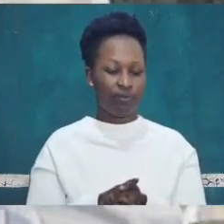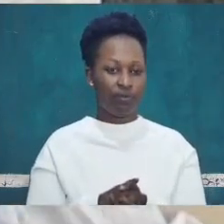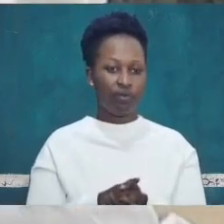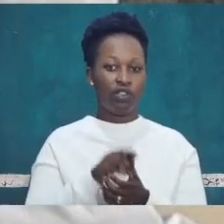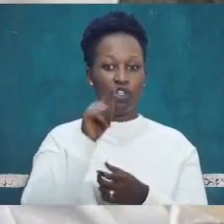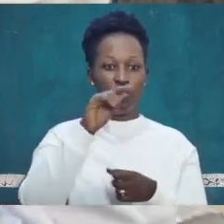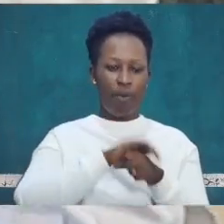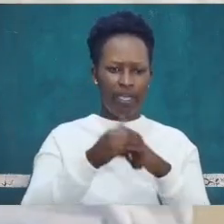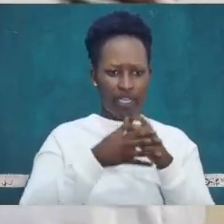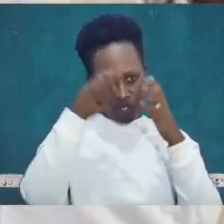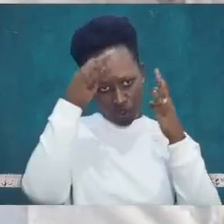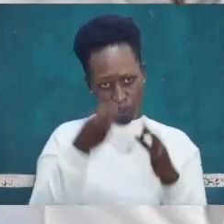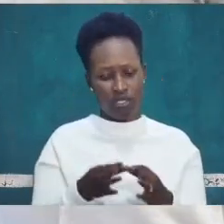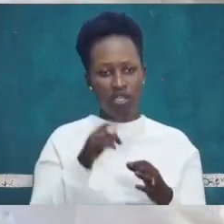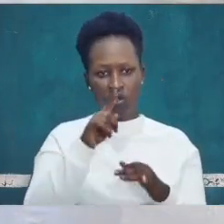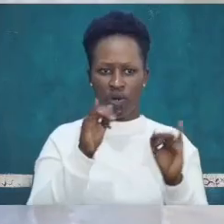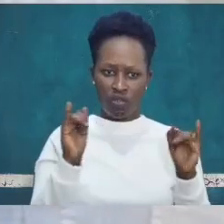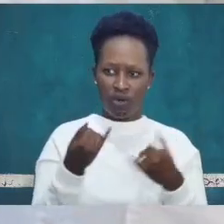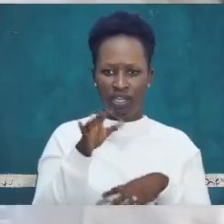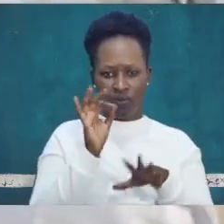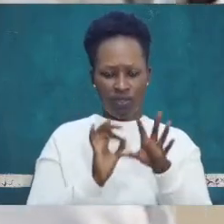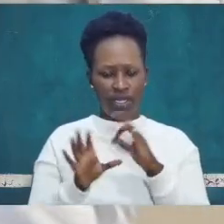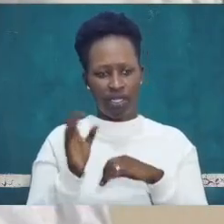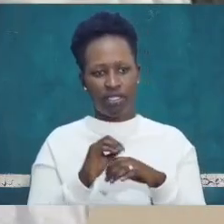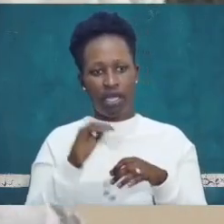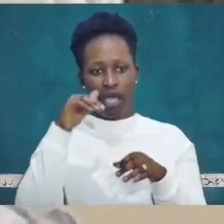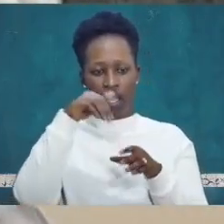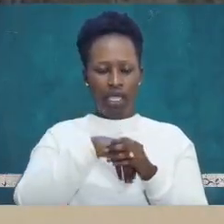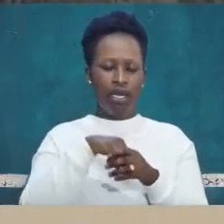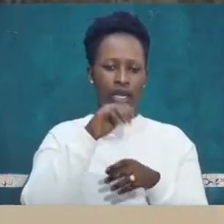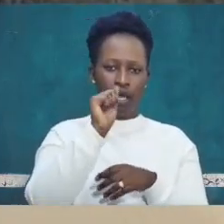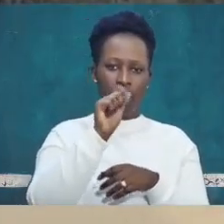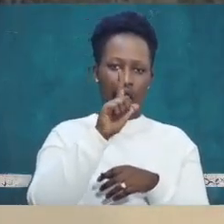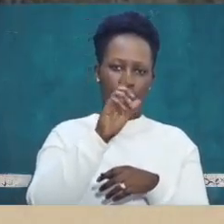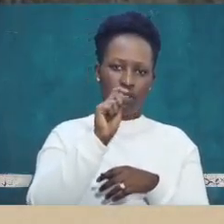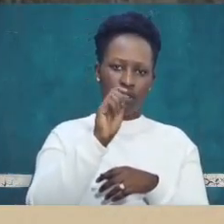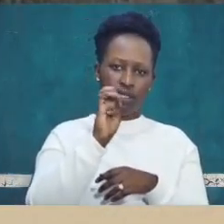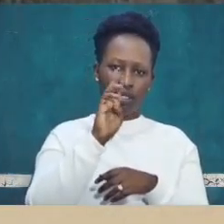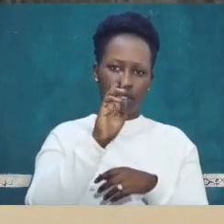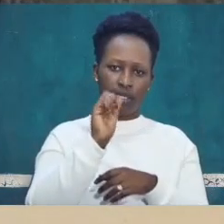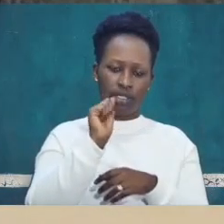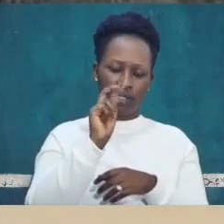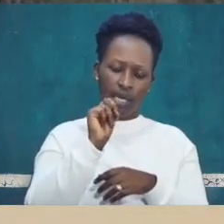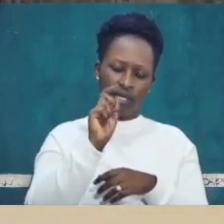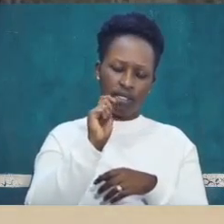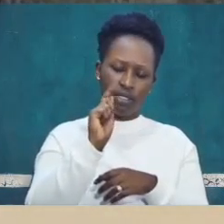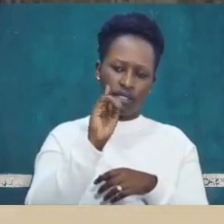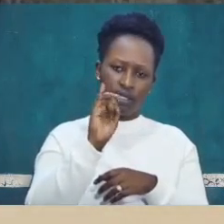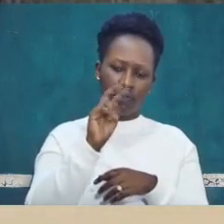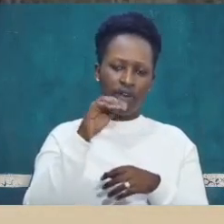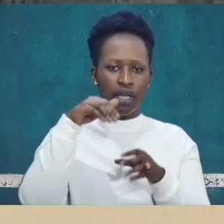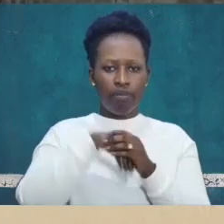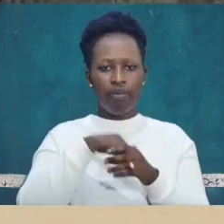you are making choice, you are trying to select among alternatives, among goods, among very many options for you to